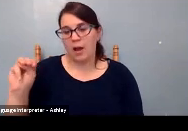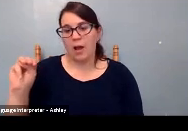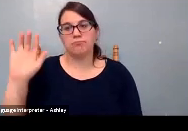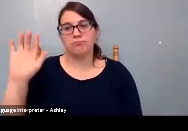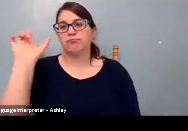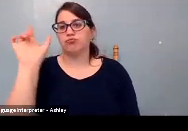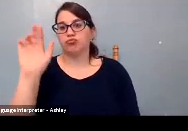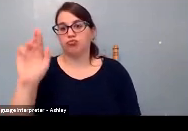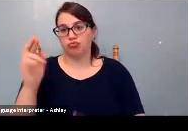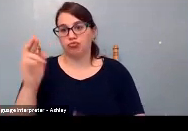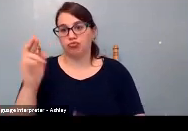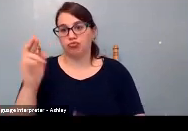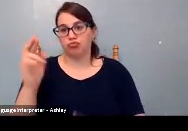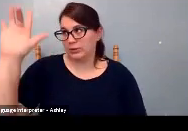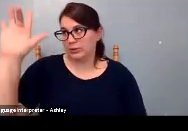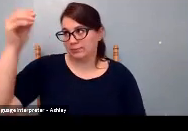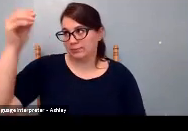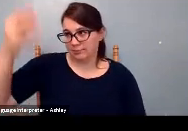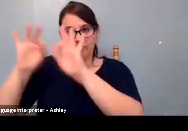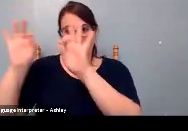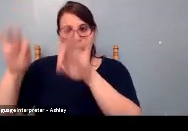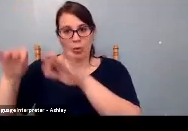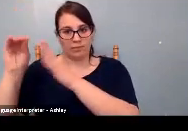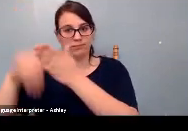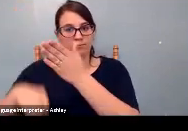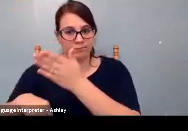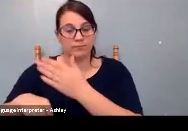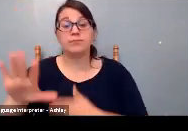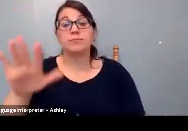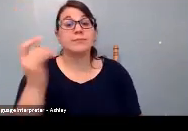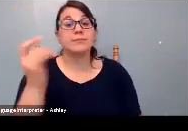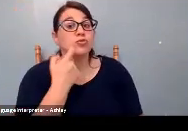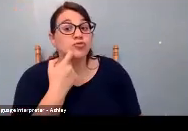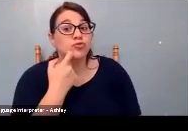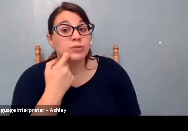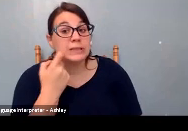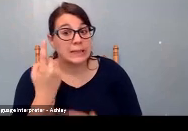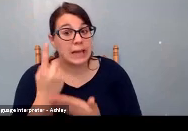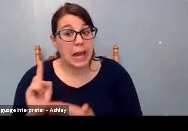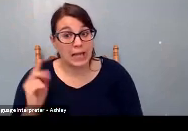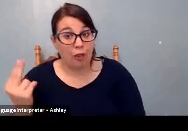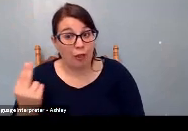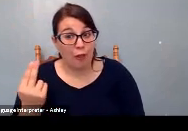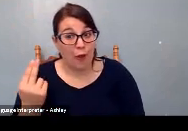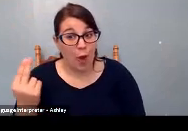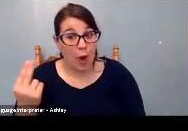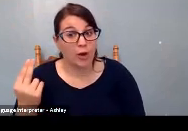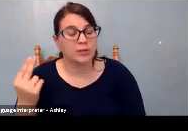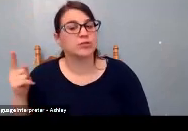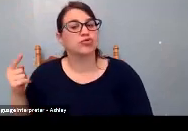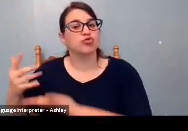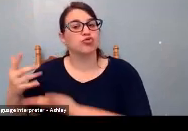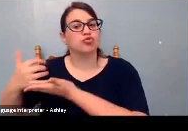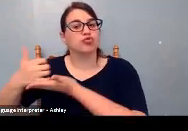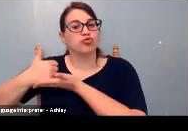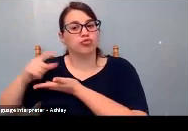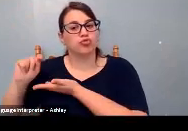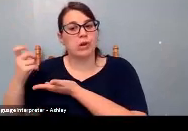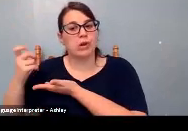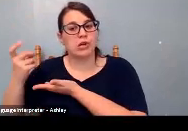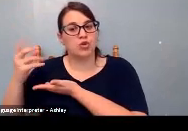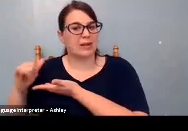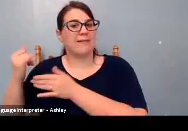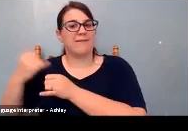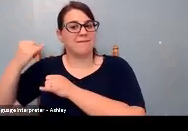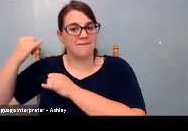throw something in there that very recently, late last Thursday, the Treasury actually finalized their